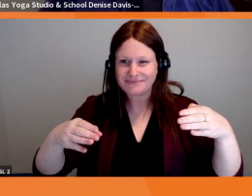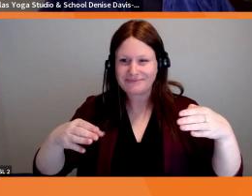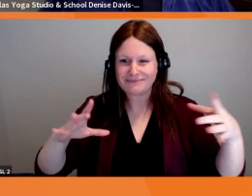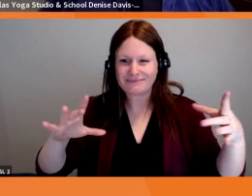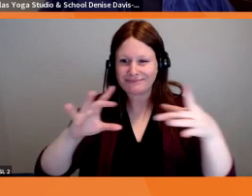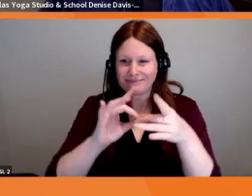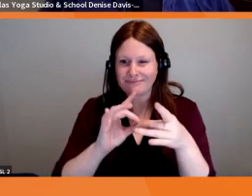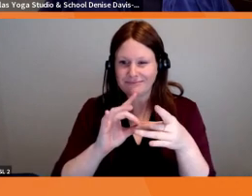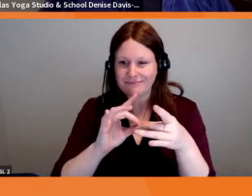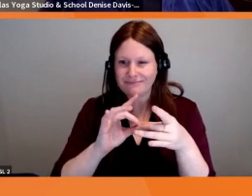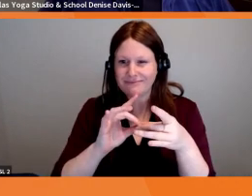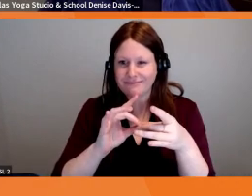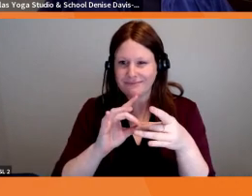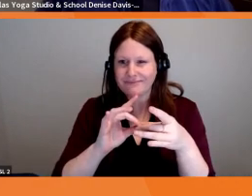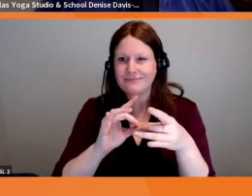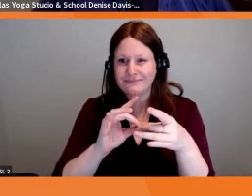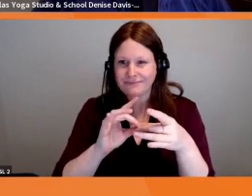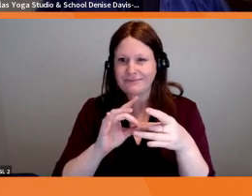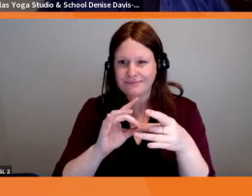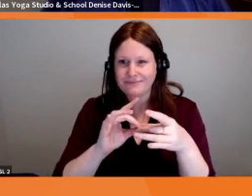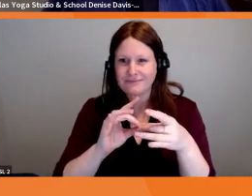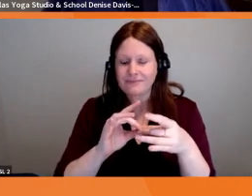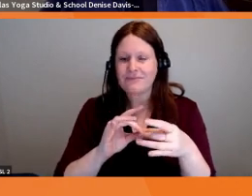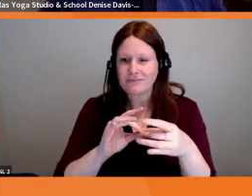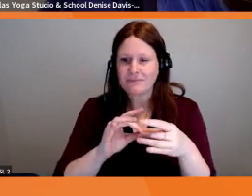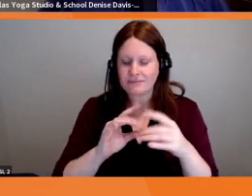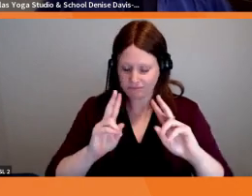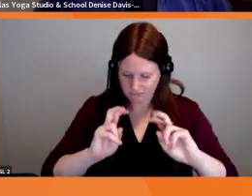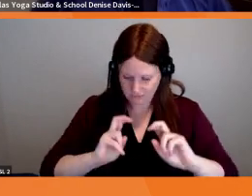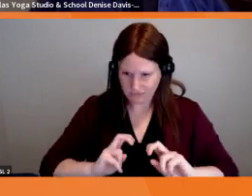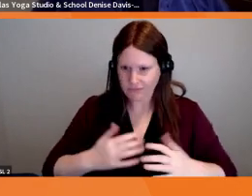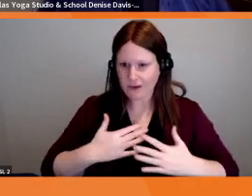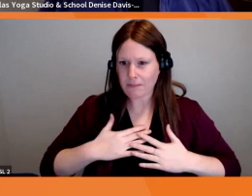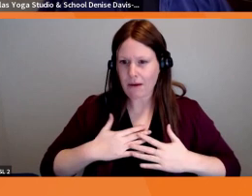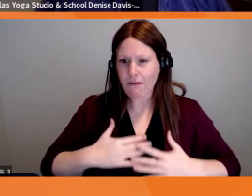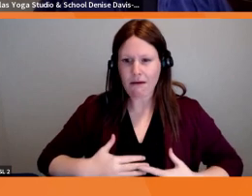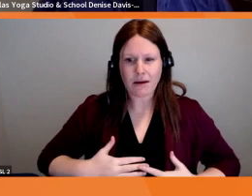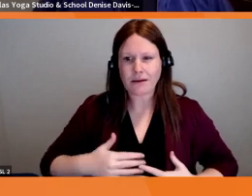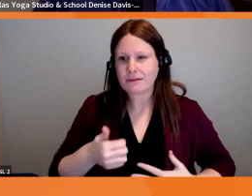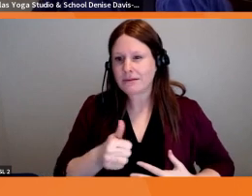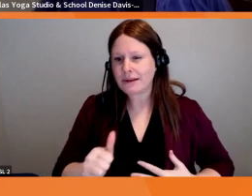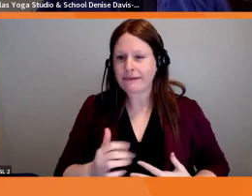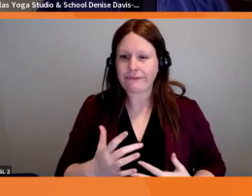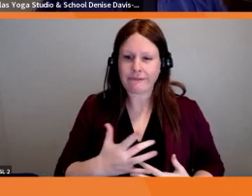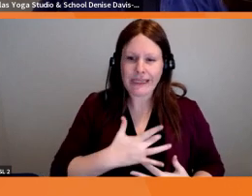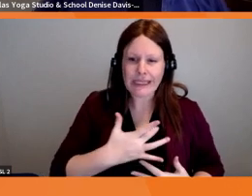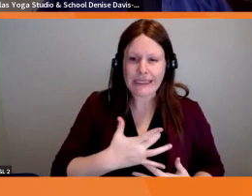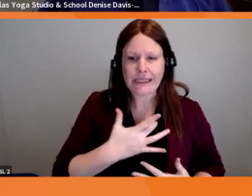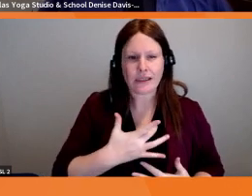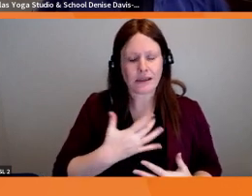and begin to notice any sensations in the body. And my friends who talk about neck and shoulder pain, do you have